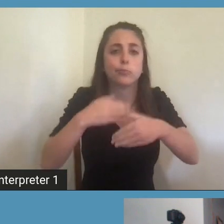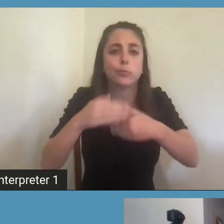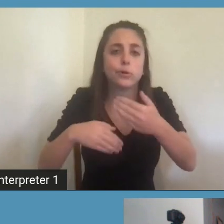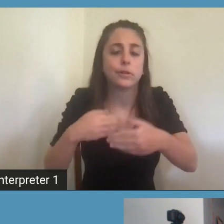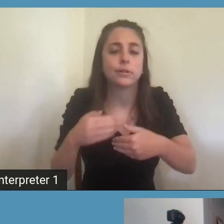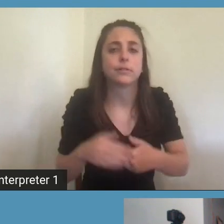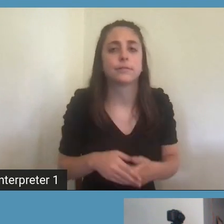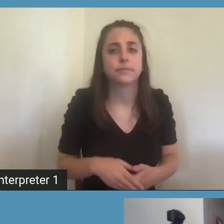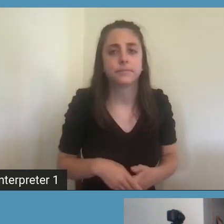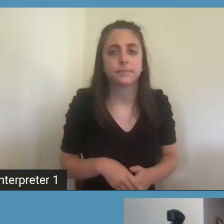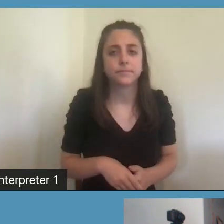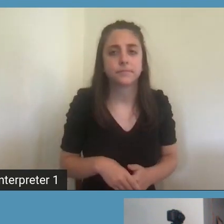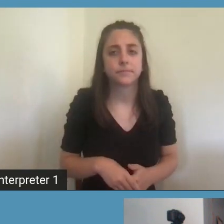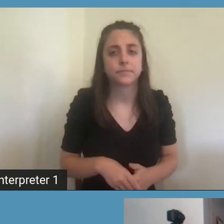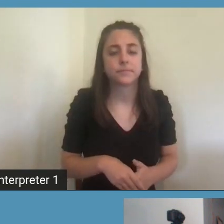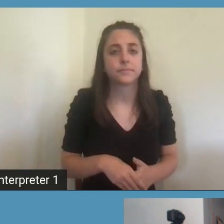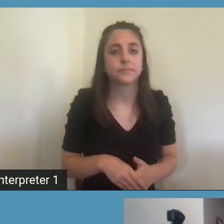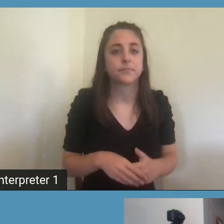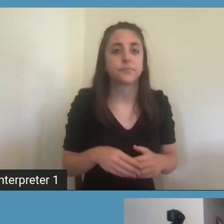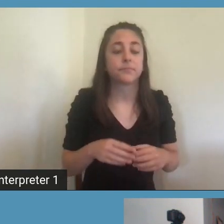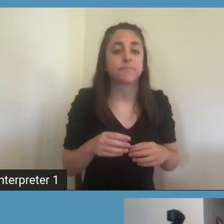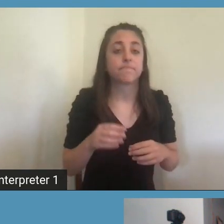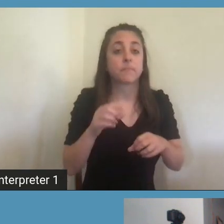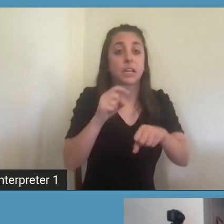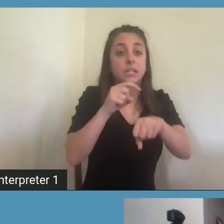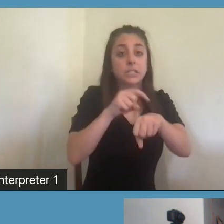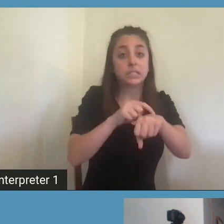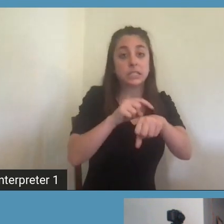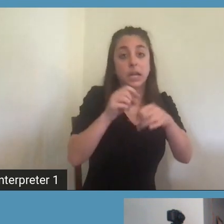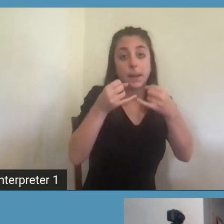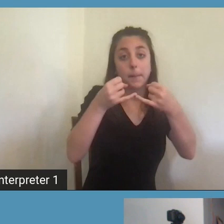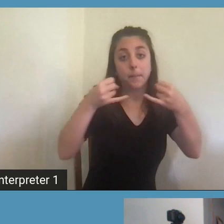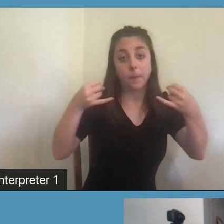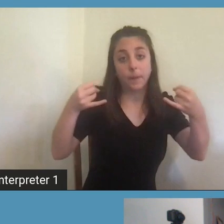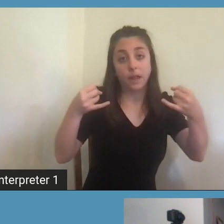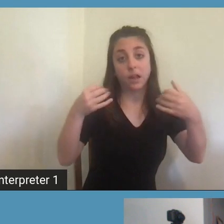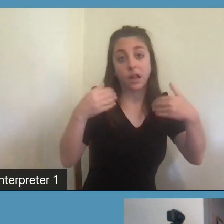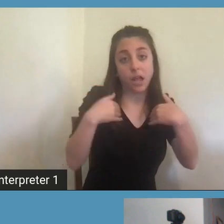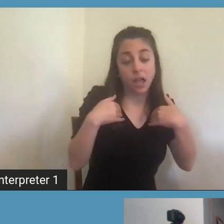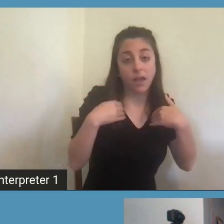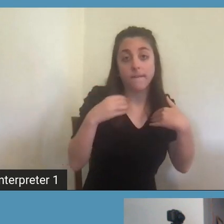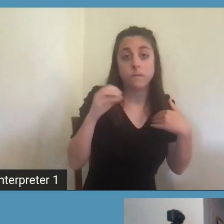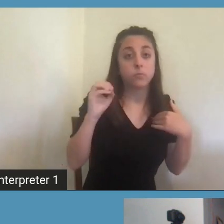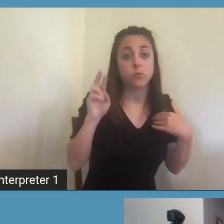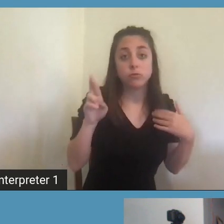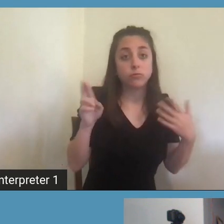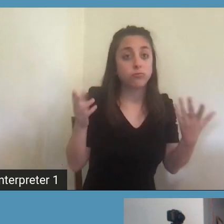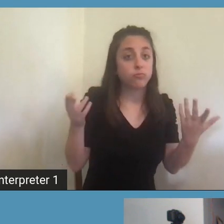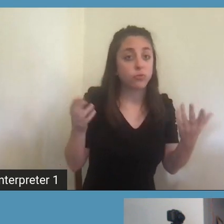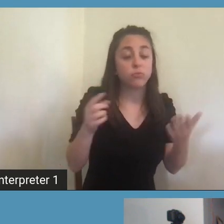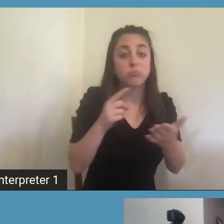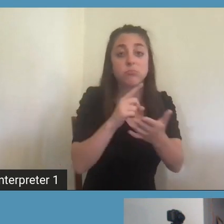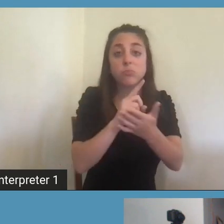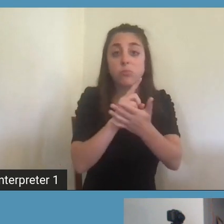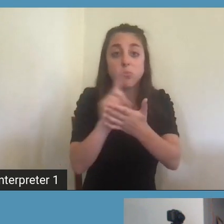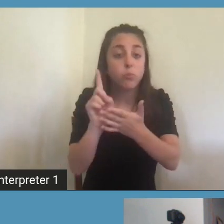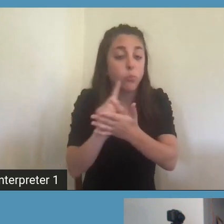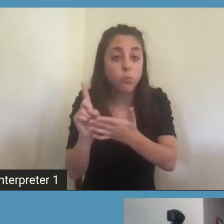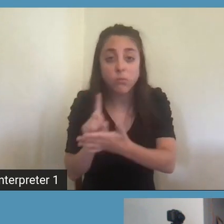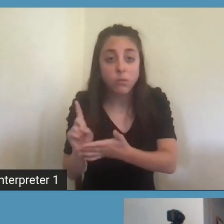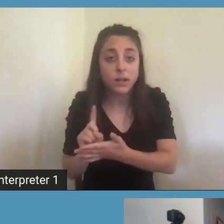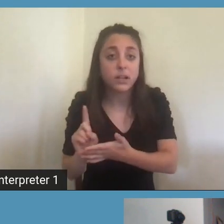guess, do you have a typical timeline, or what's the amount of time? Are we talking weeks, months that you